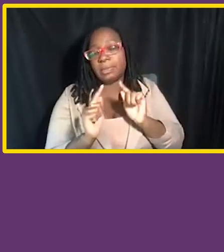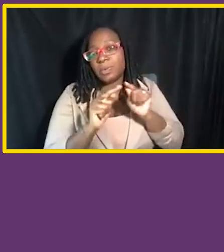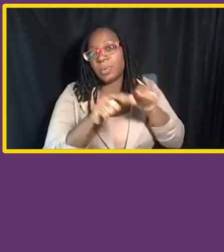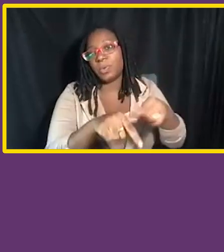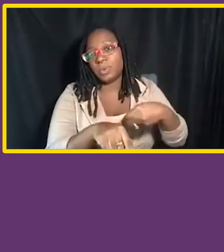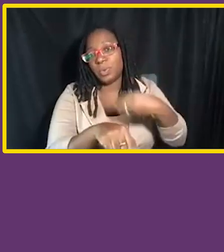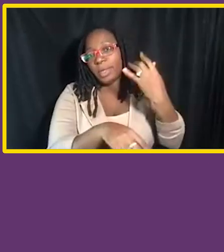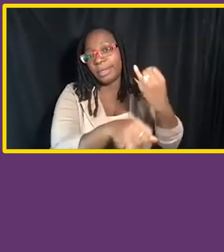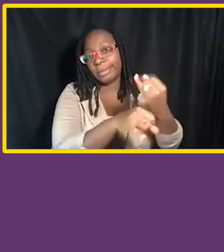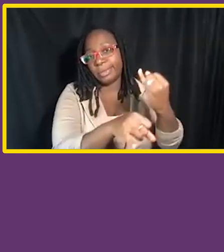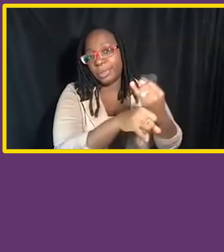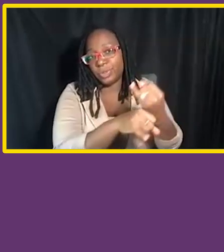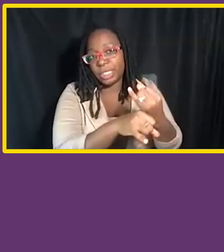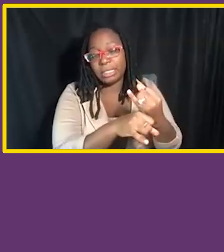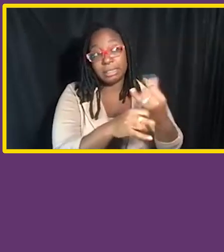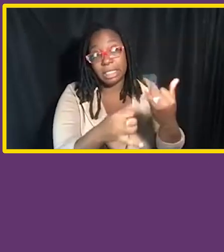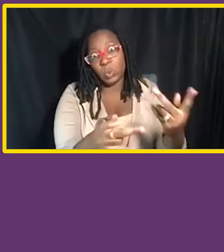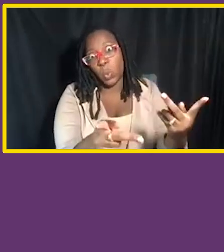you know, in triplicate.